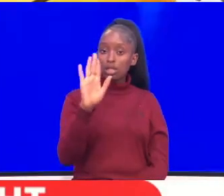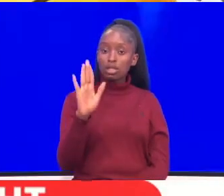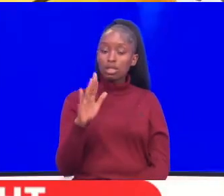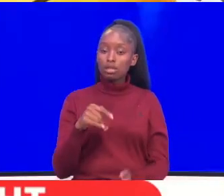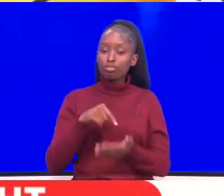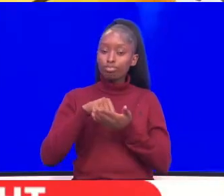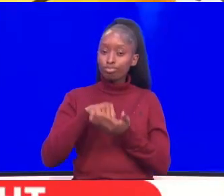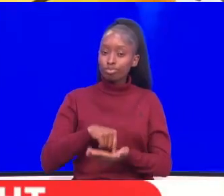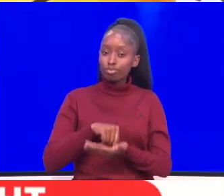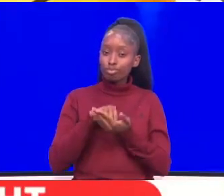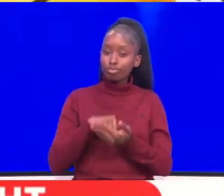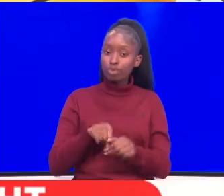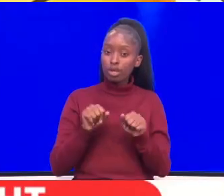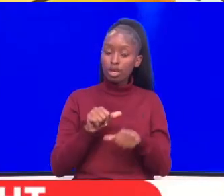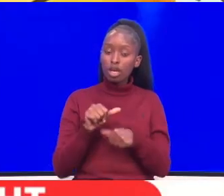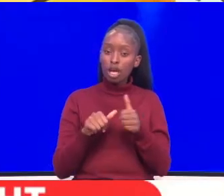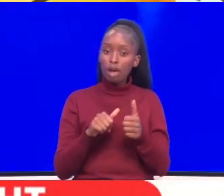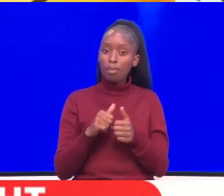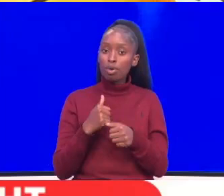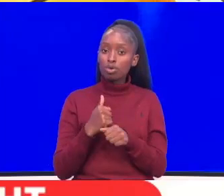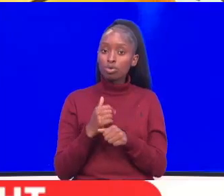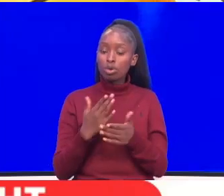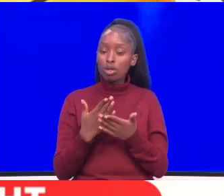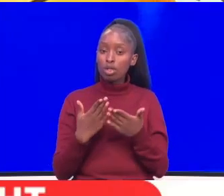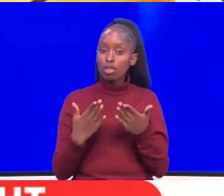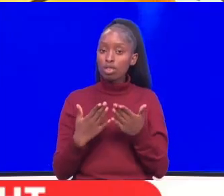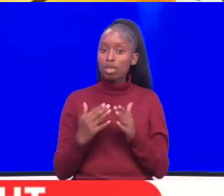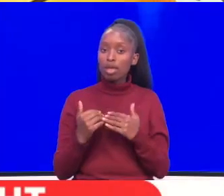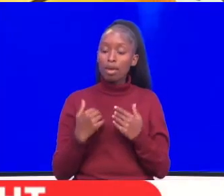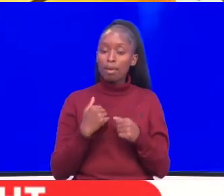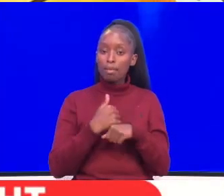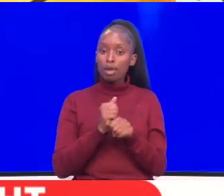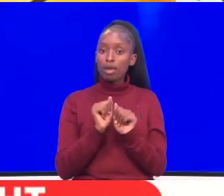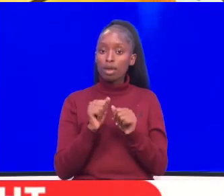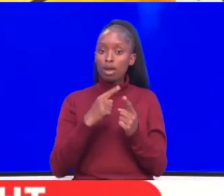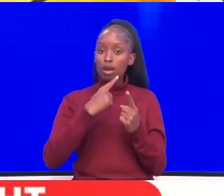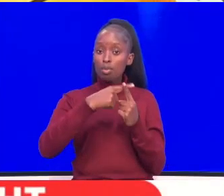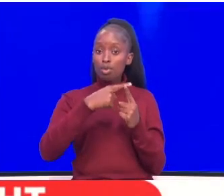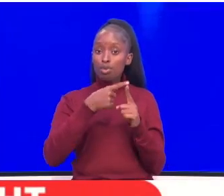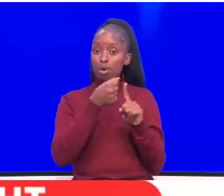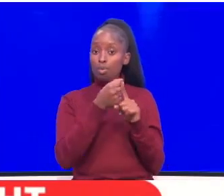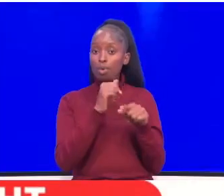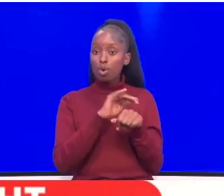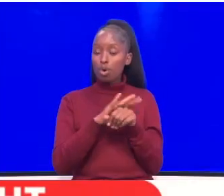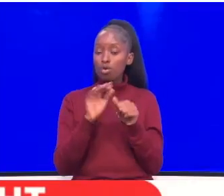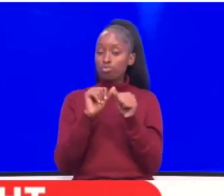and substance abuse in order to create a positive impact on the society.